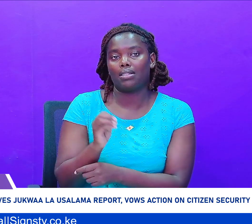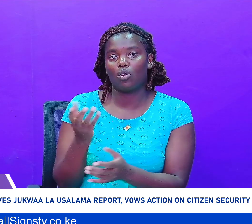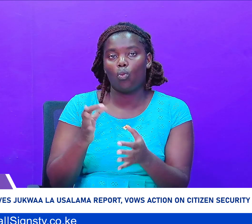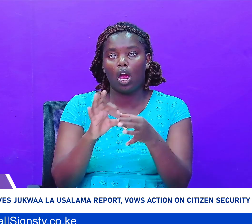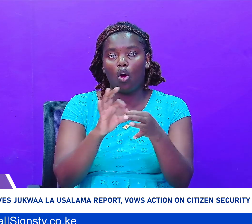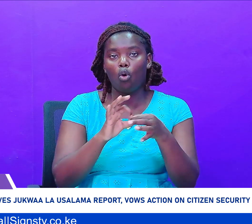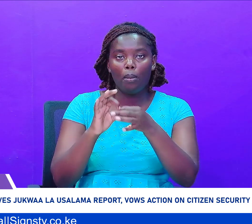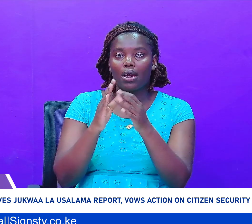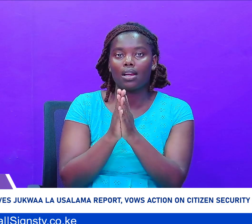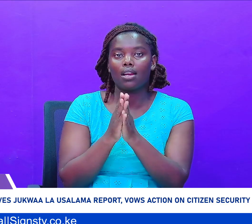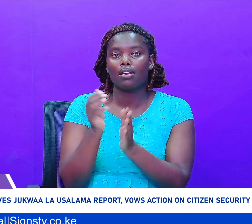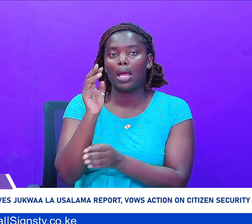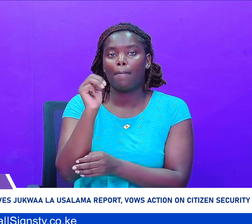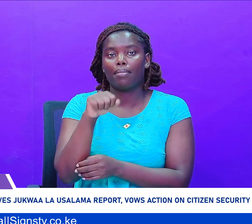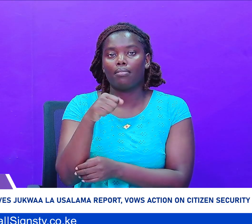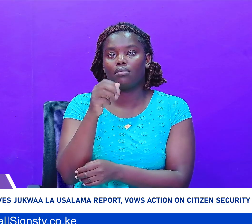3%.